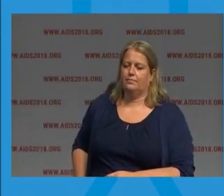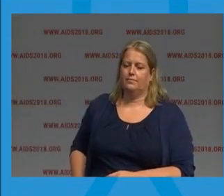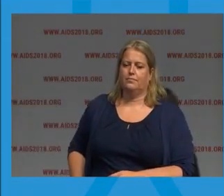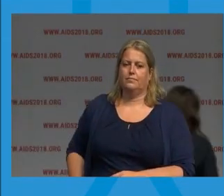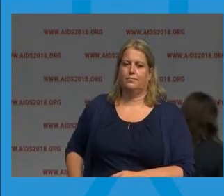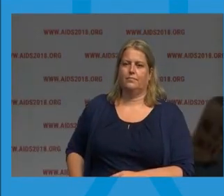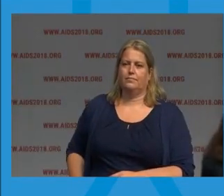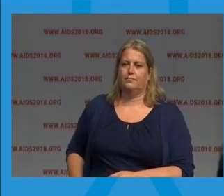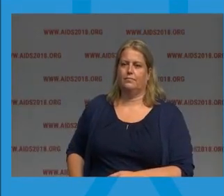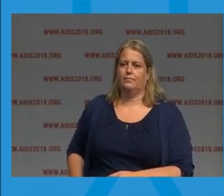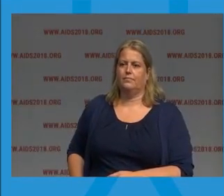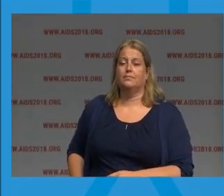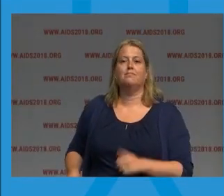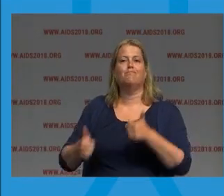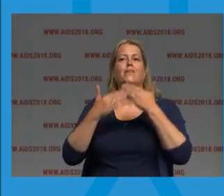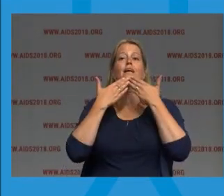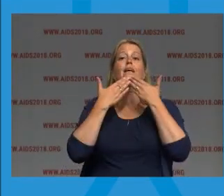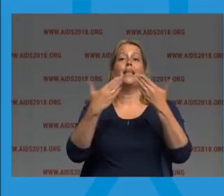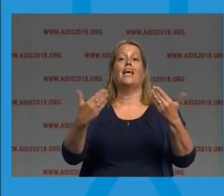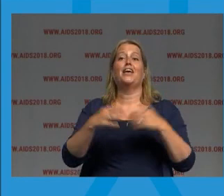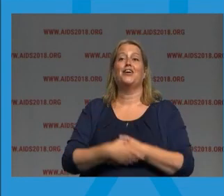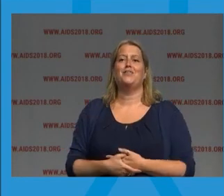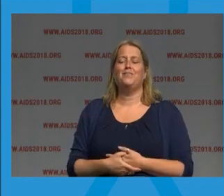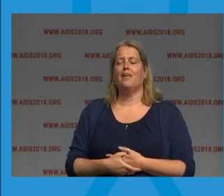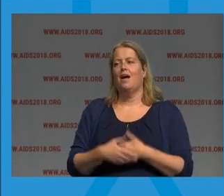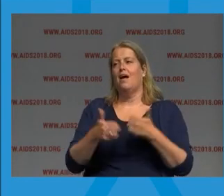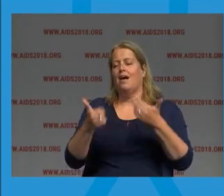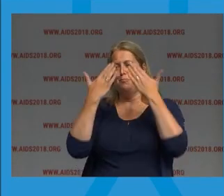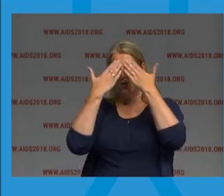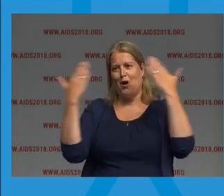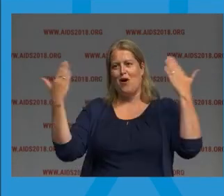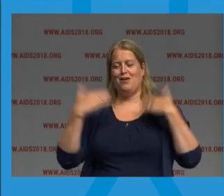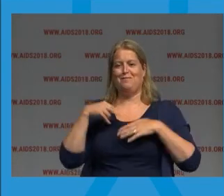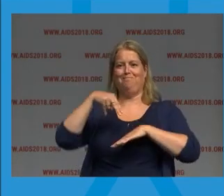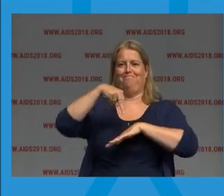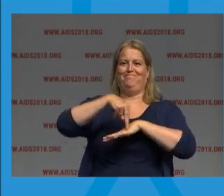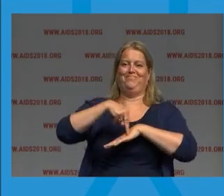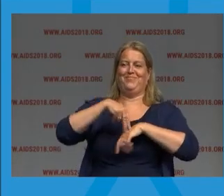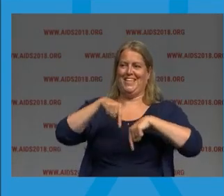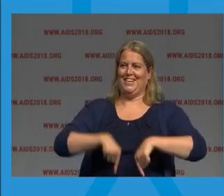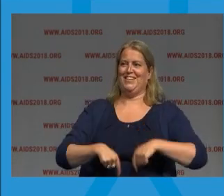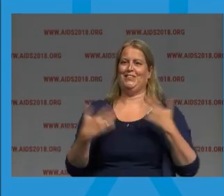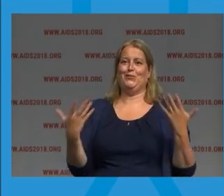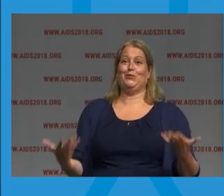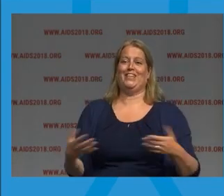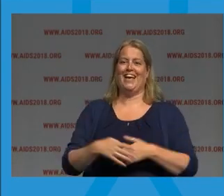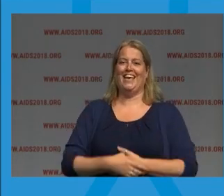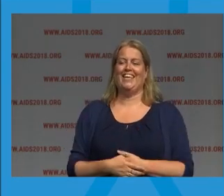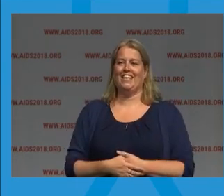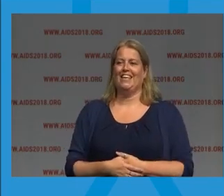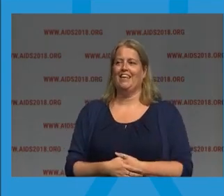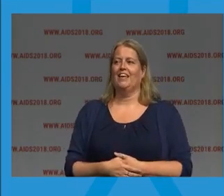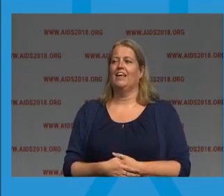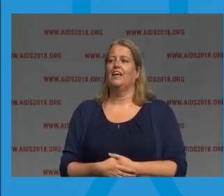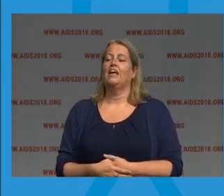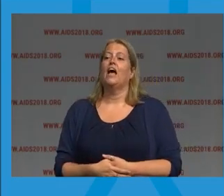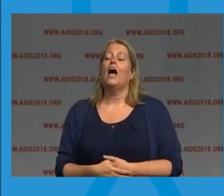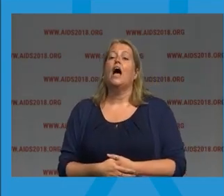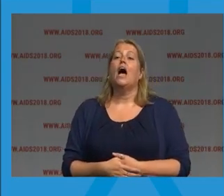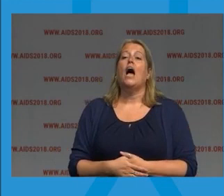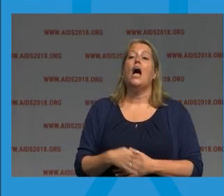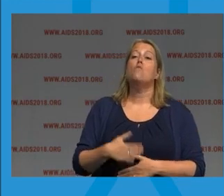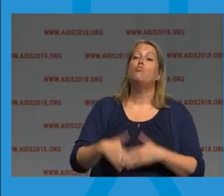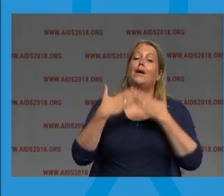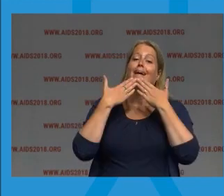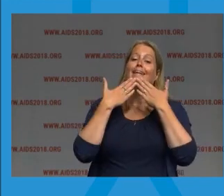Great. Well, thank you very much. It's really an honor to be here in front of you today. And I really want to thank the organizers for